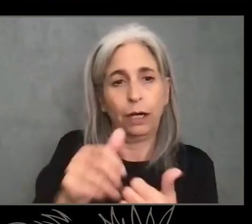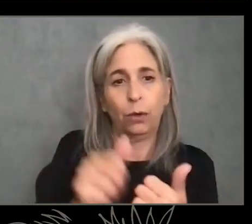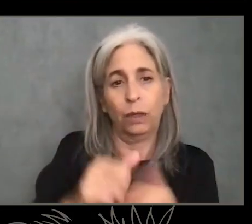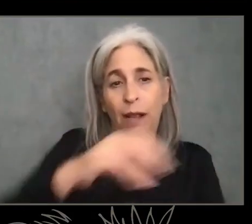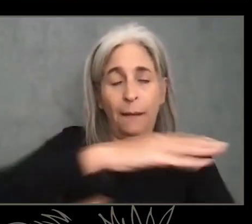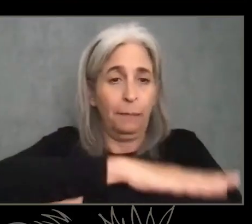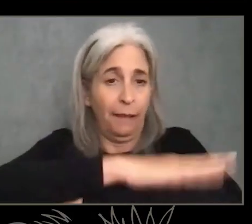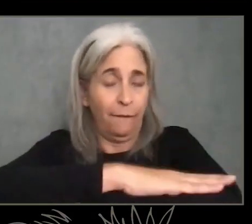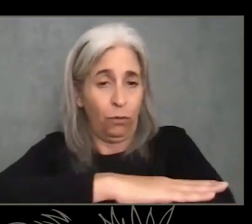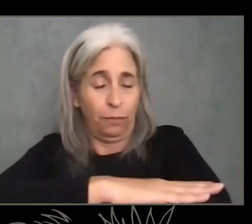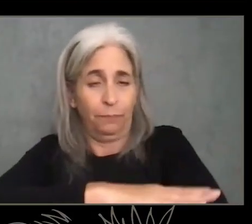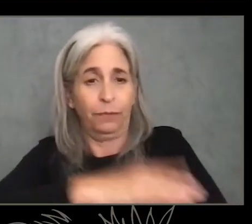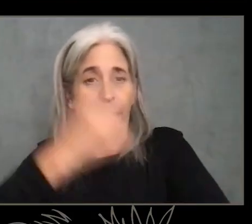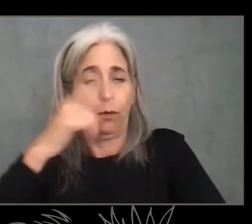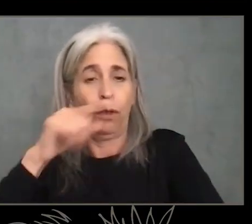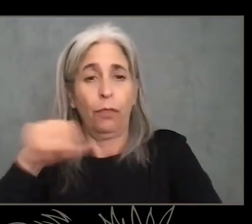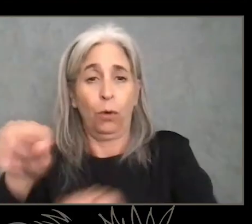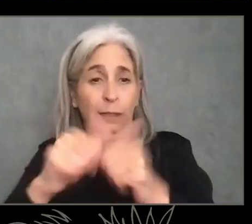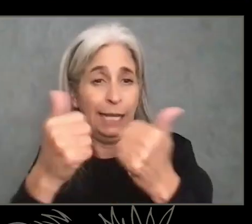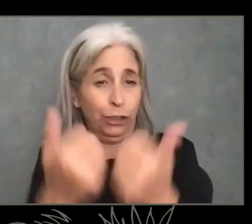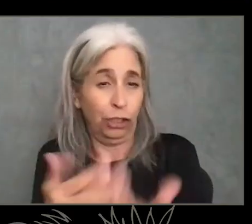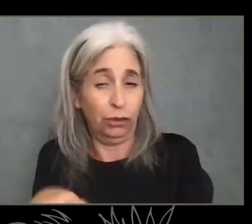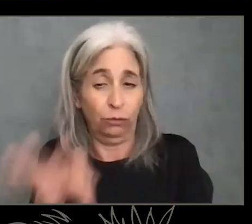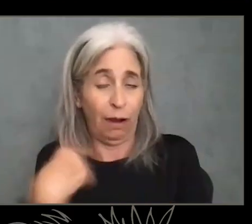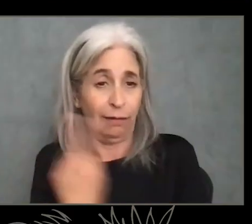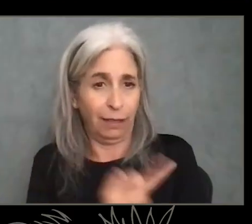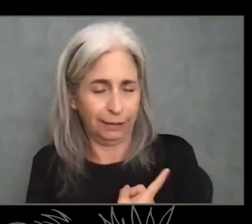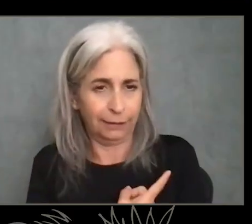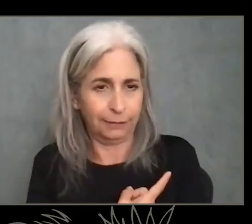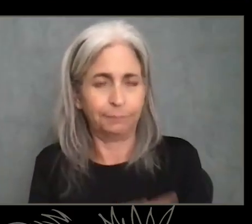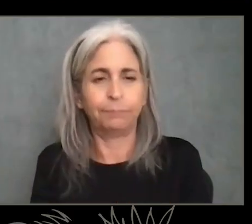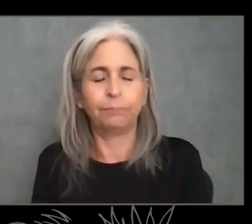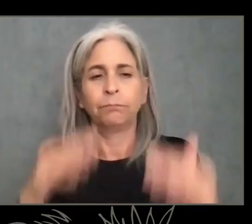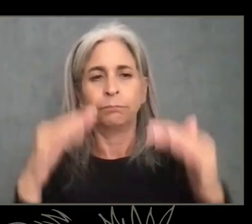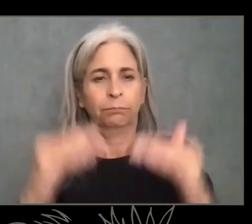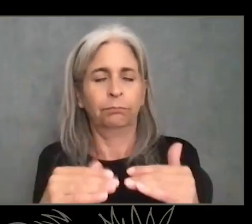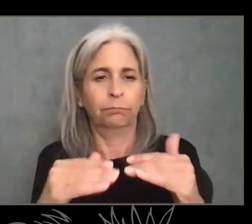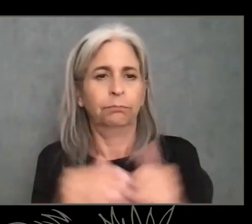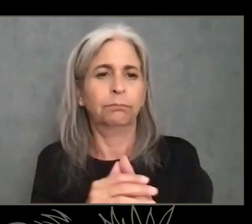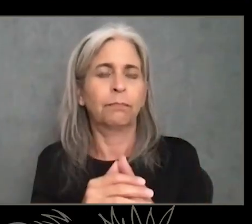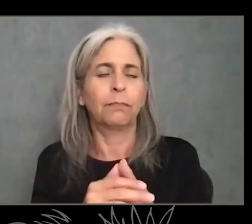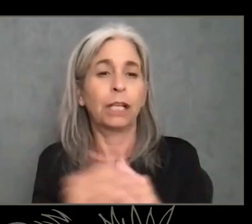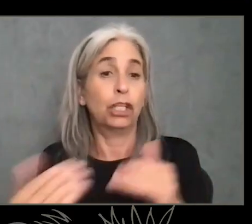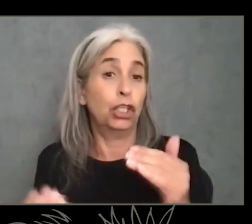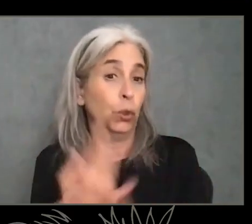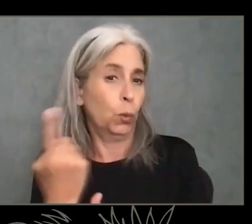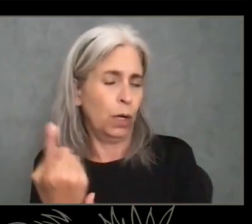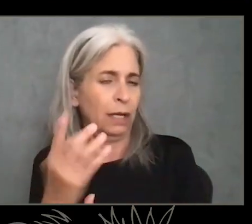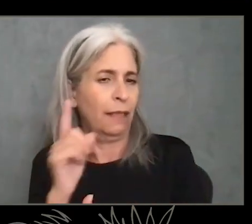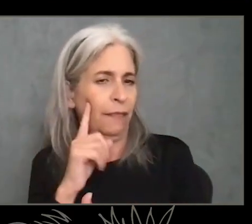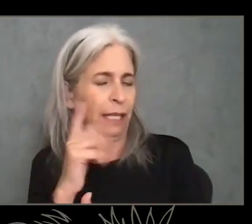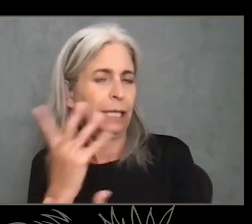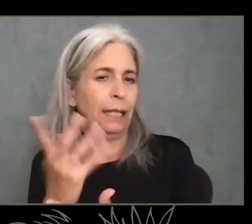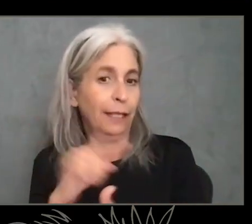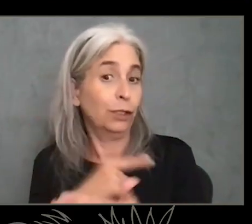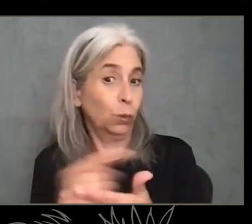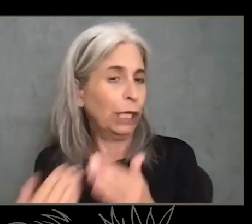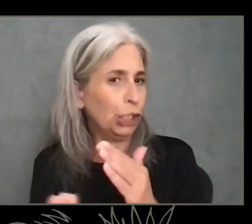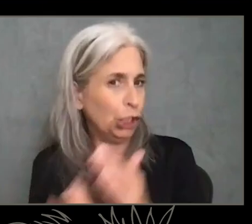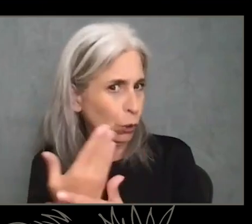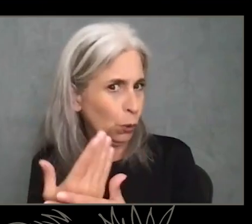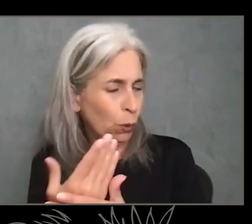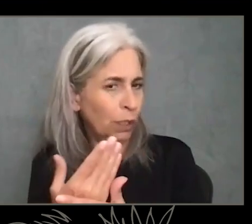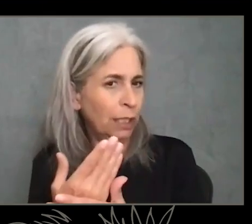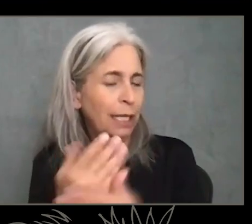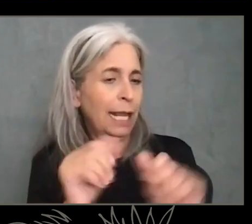our platforms for those agents. And this one is just a new one. I think it's also this week,